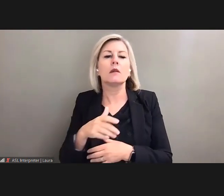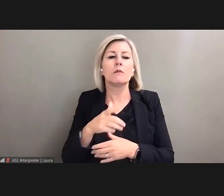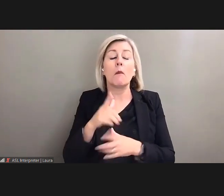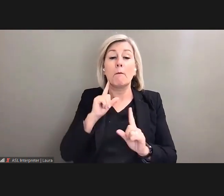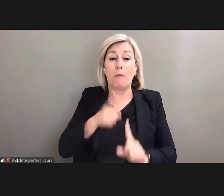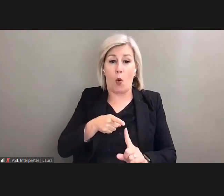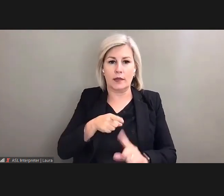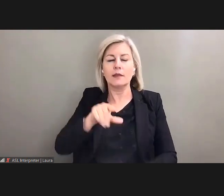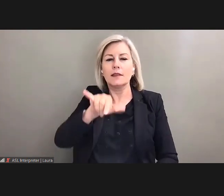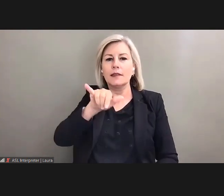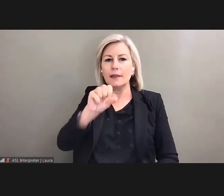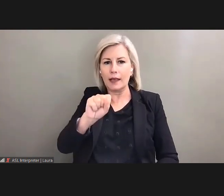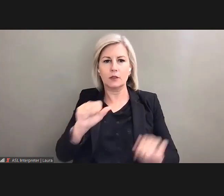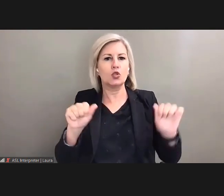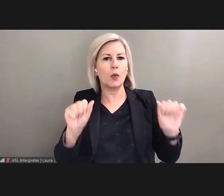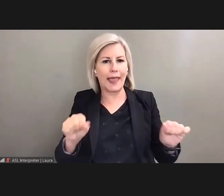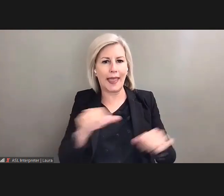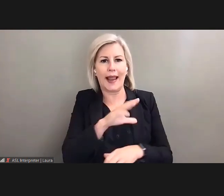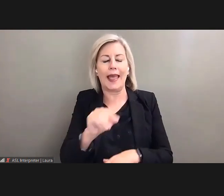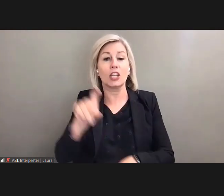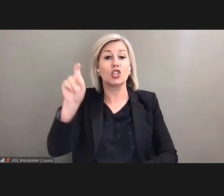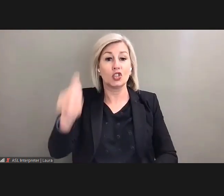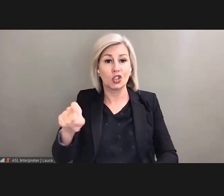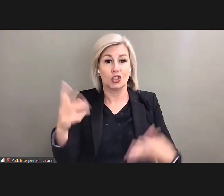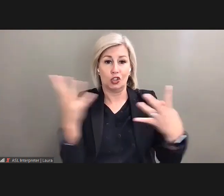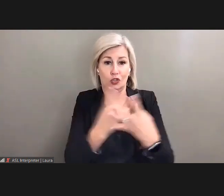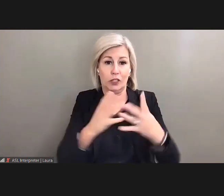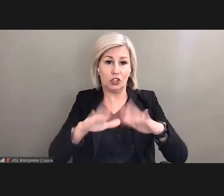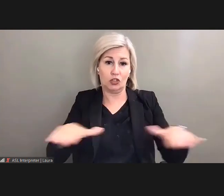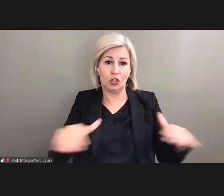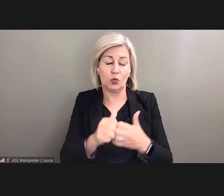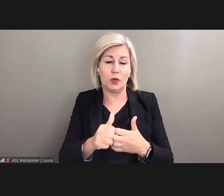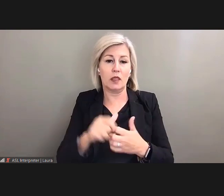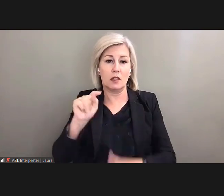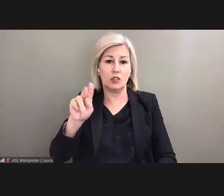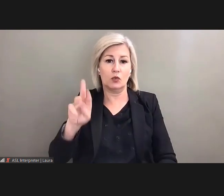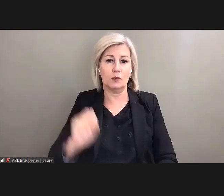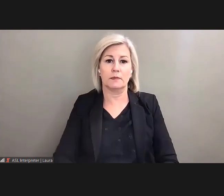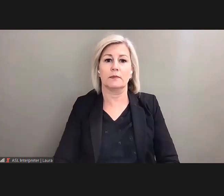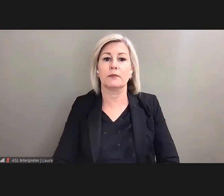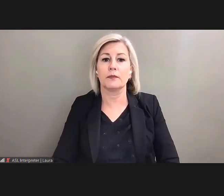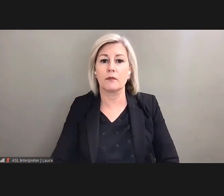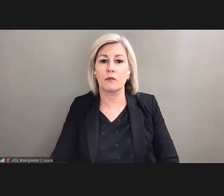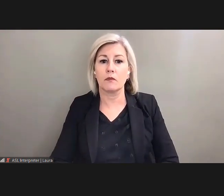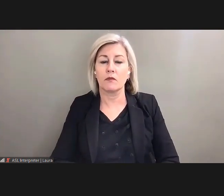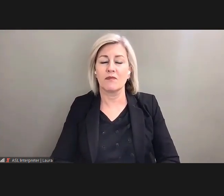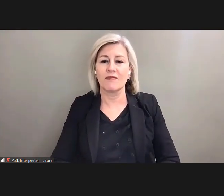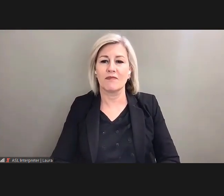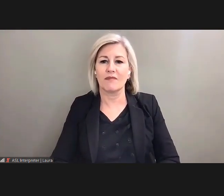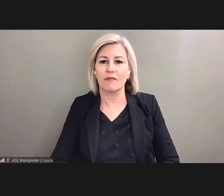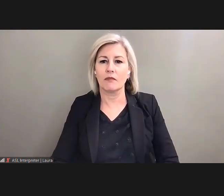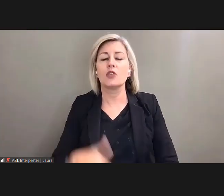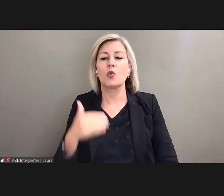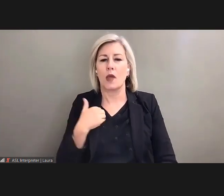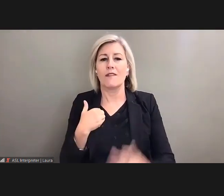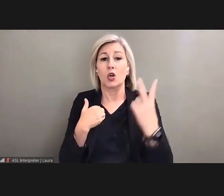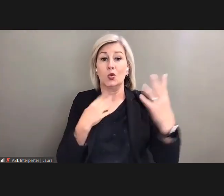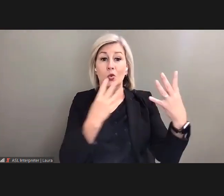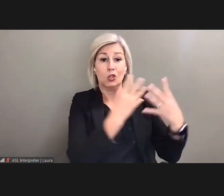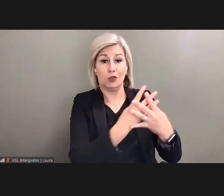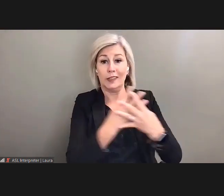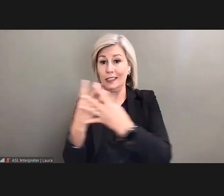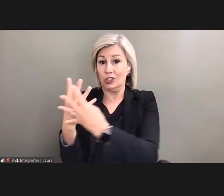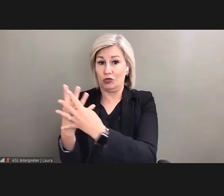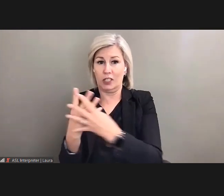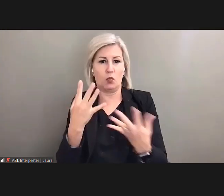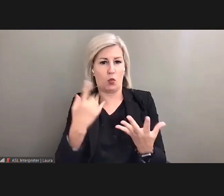is, yes, you can and should screen children with PE tubes. Okay, so we have two screening methods we want to talk about